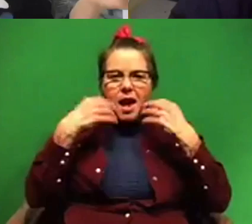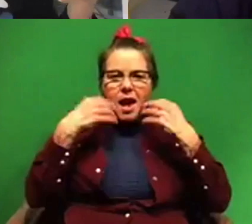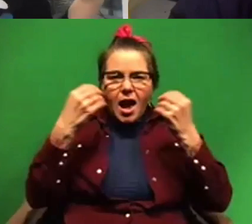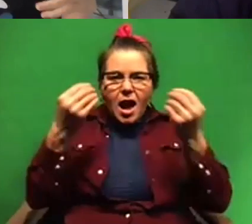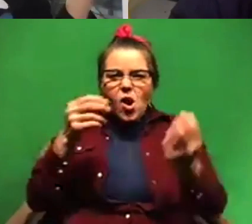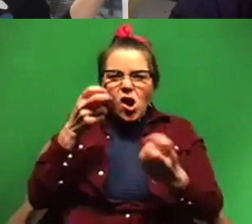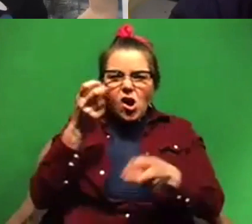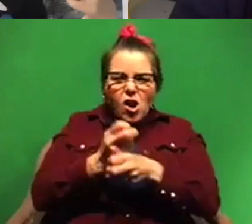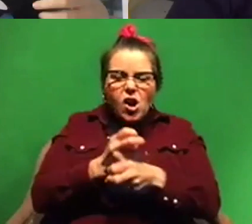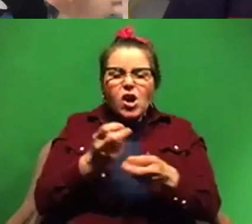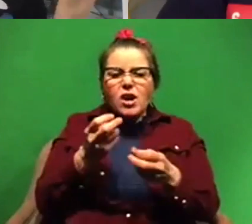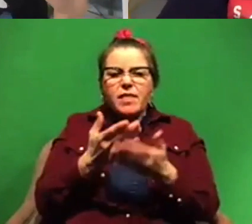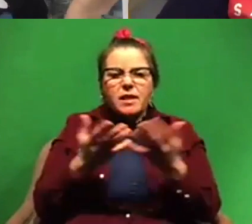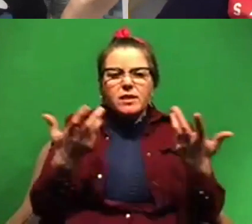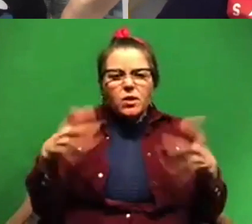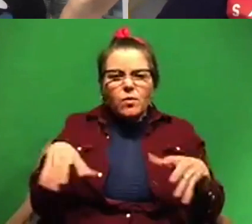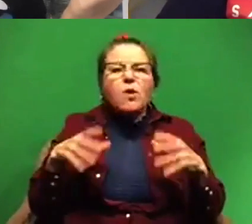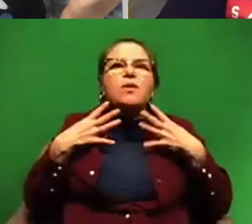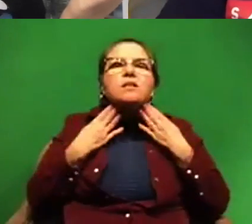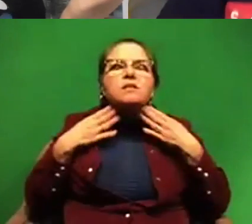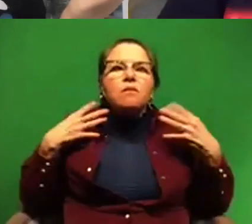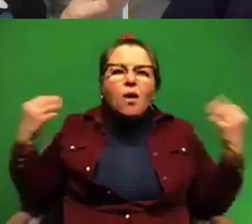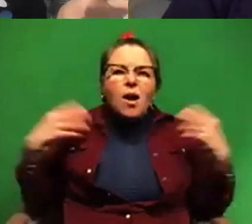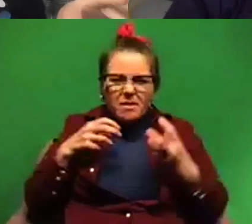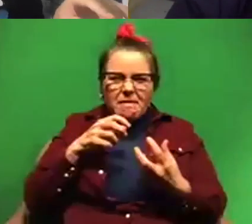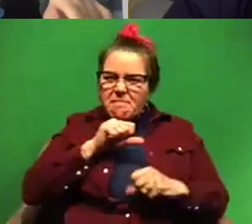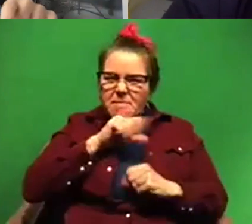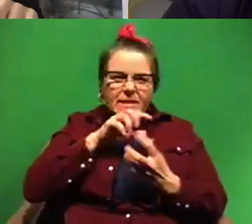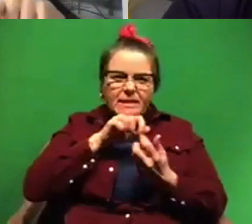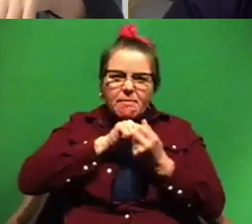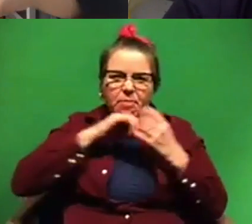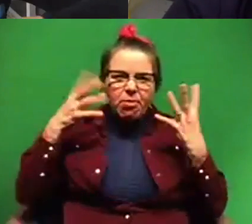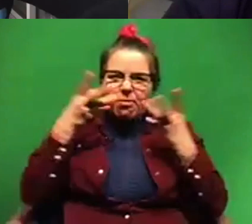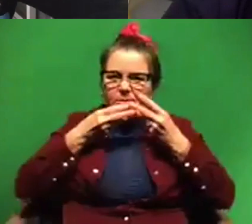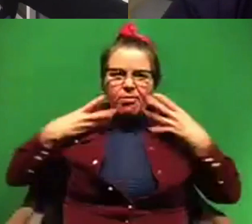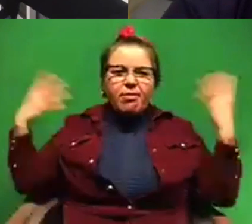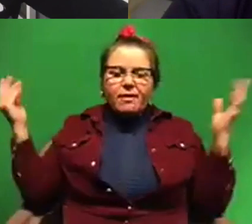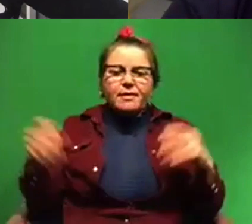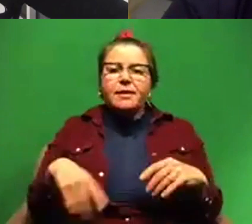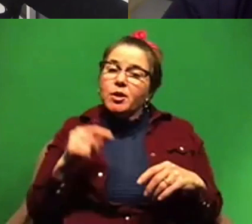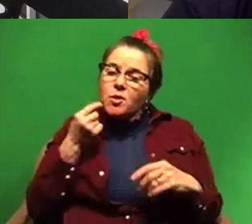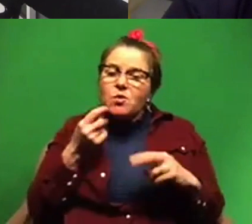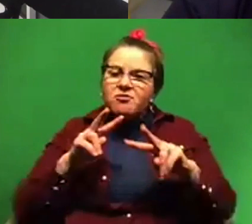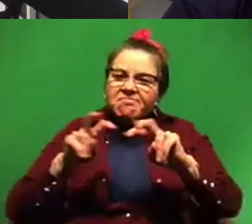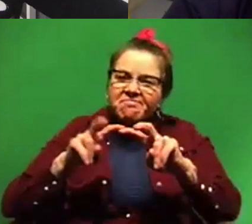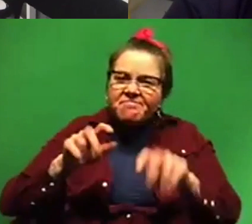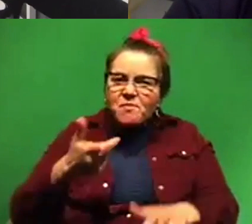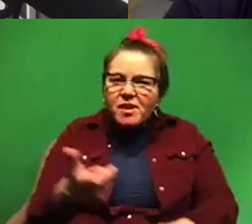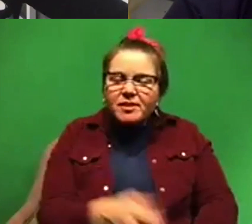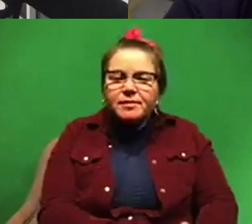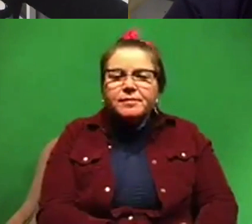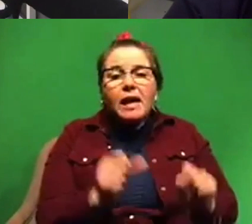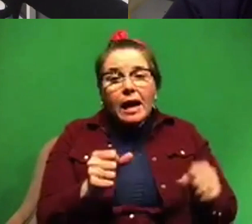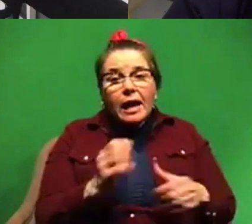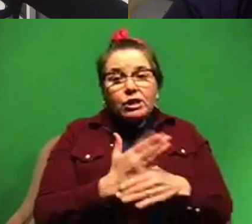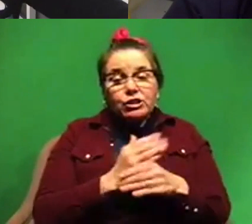don't want through their gills. So it's a very messy process, but it's cool to watch. And I can share my